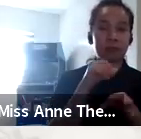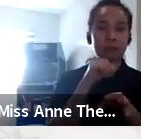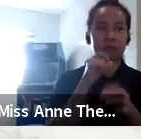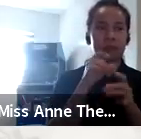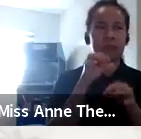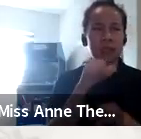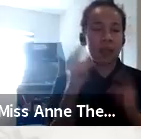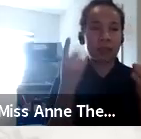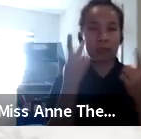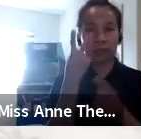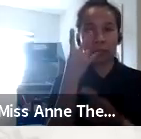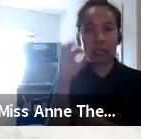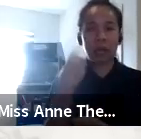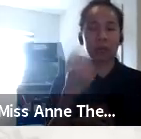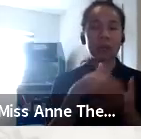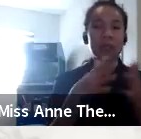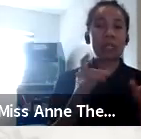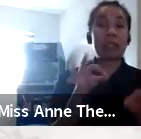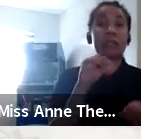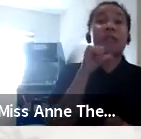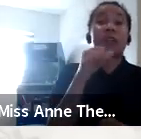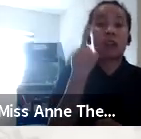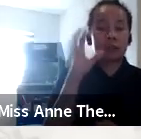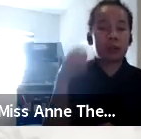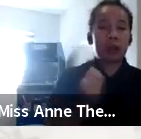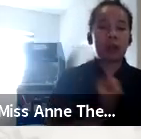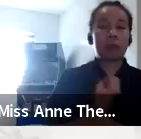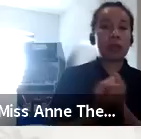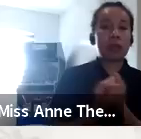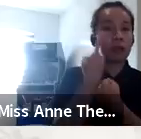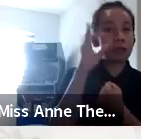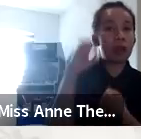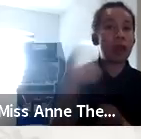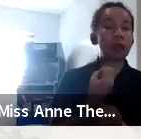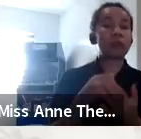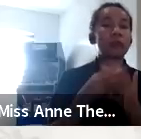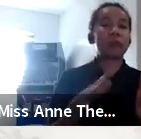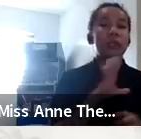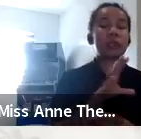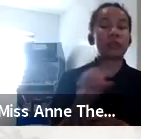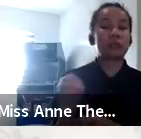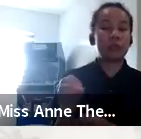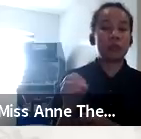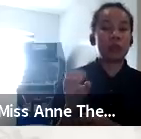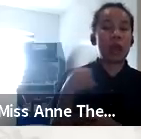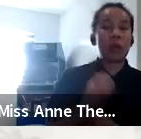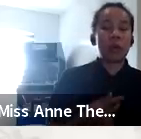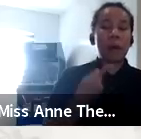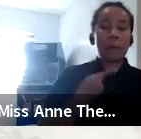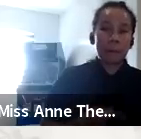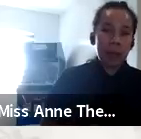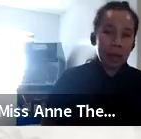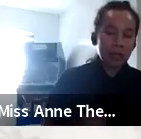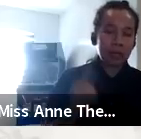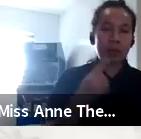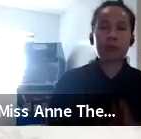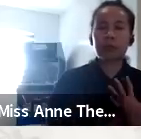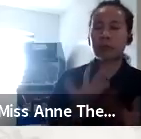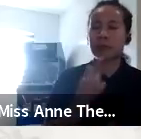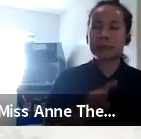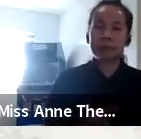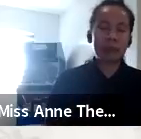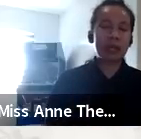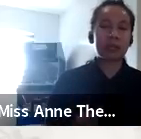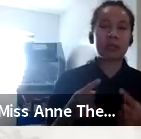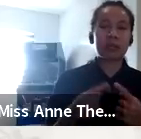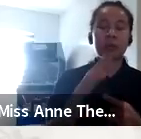pupils, if not for our love for them, for you, and for our passion, our burning desire to